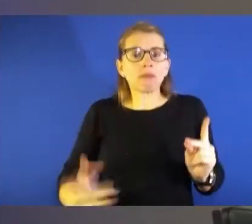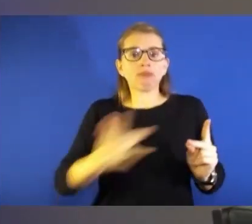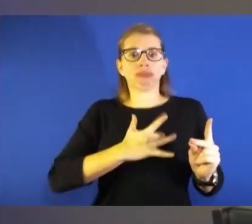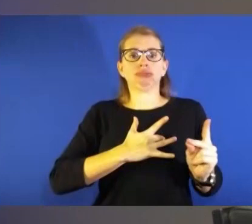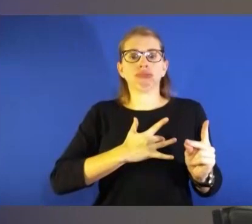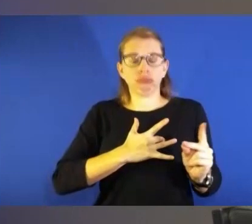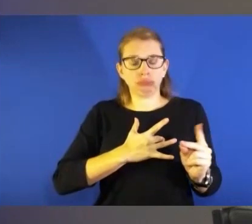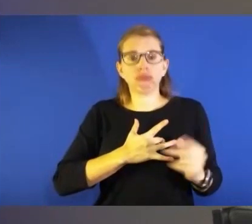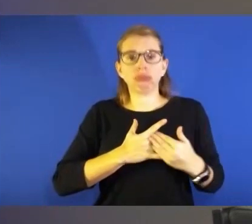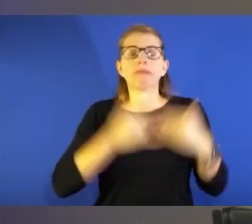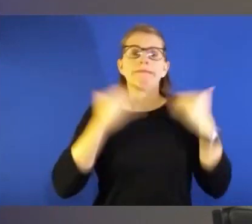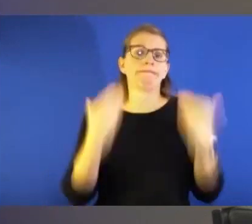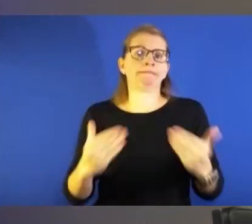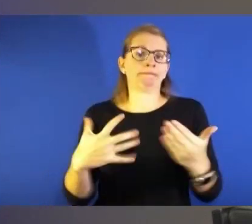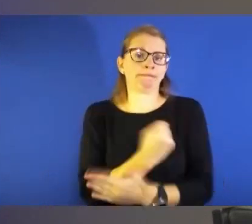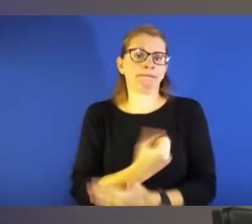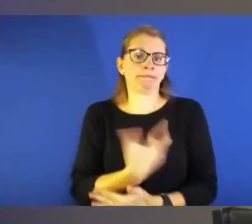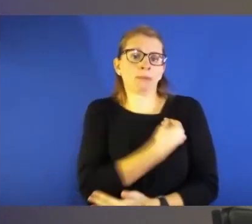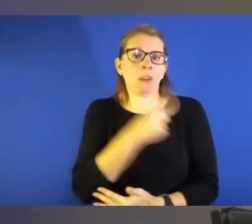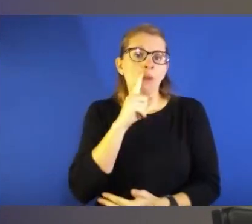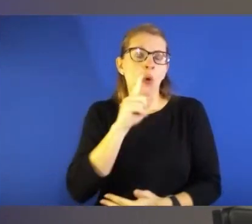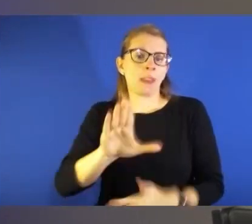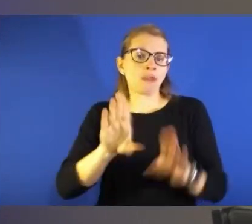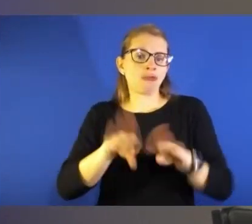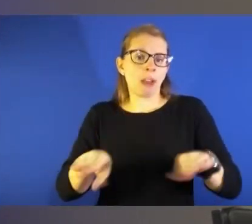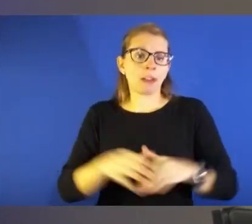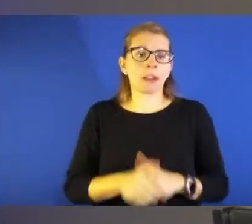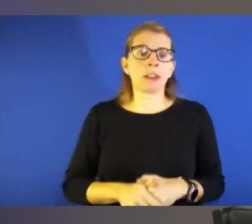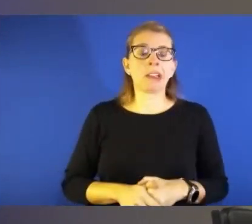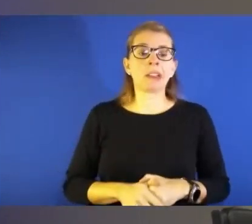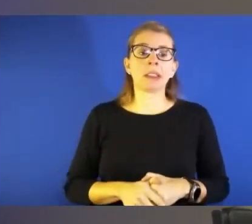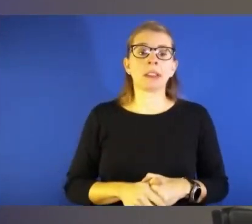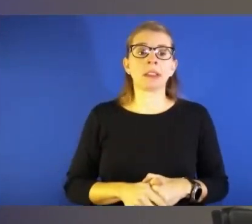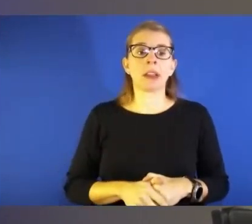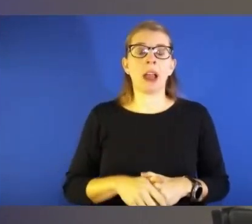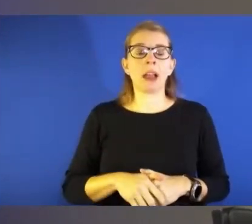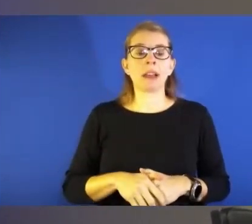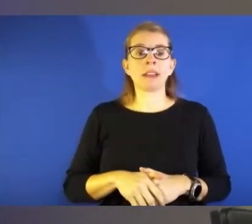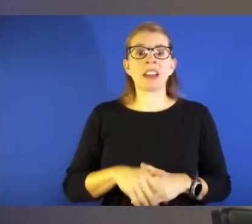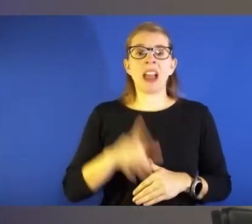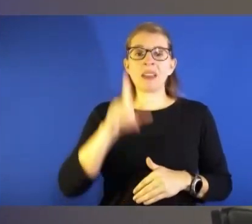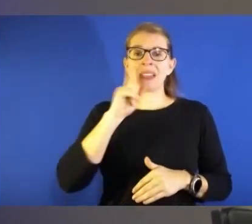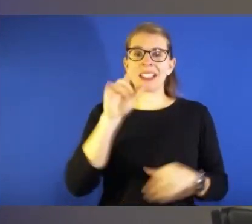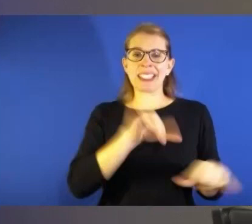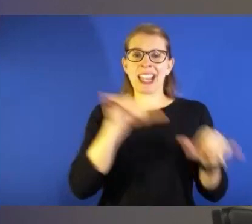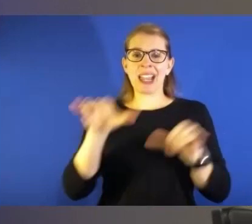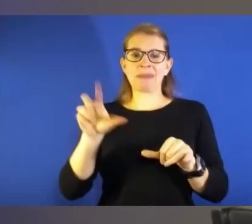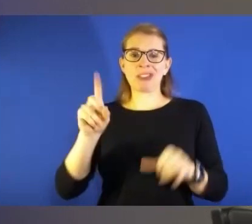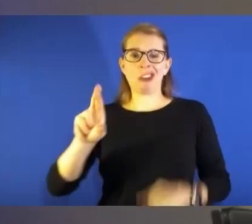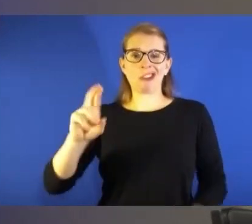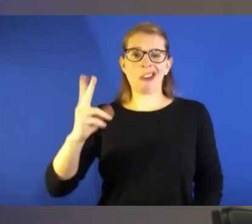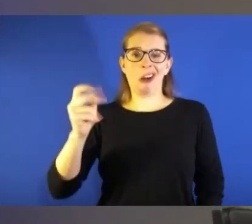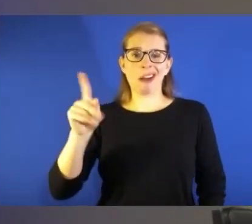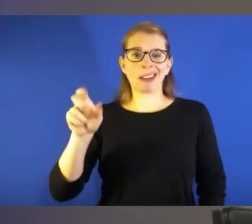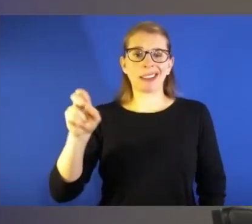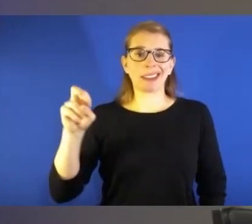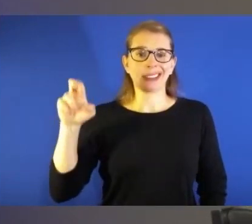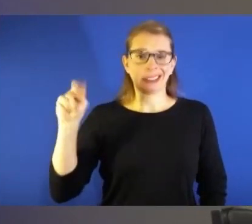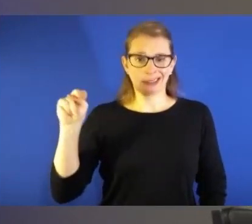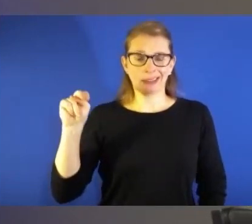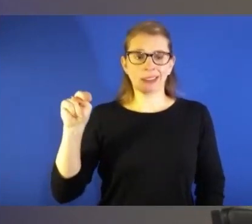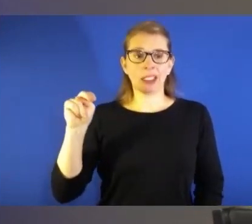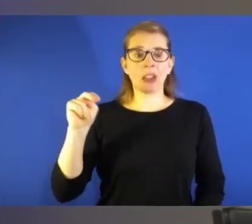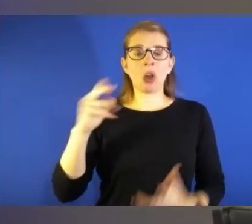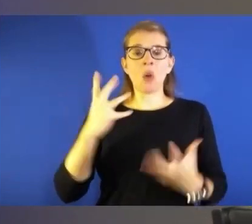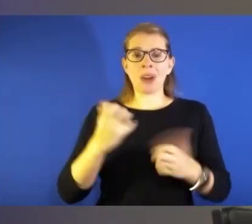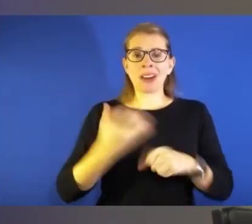it done. I think to Dr. Hawkinson's point, we're really trying to just improve the safety of children right